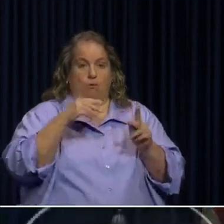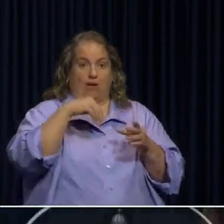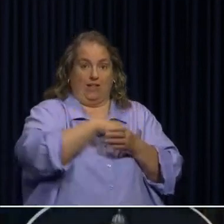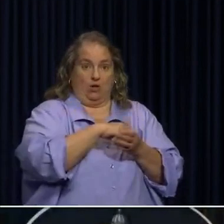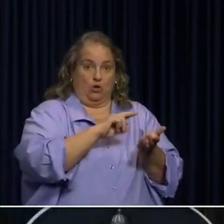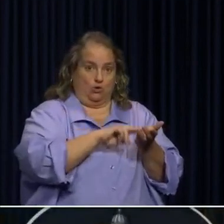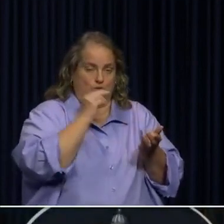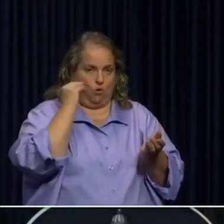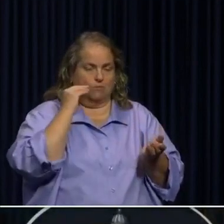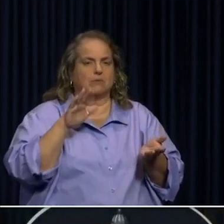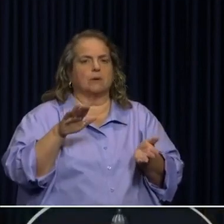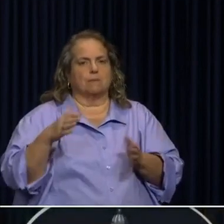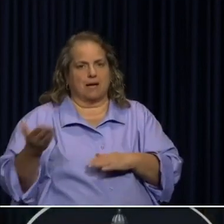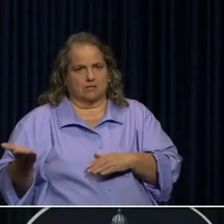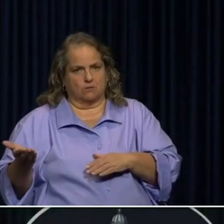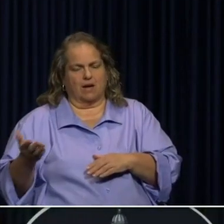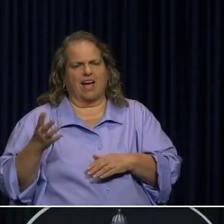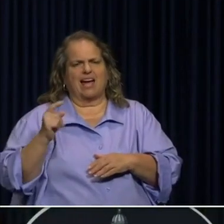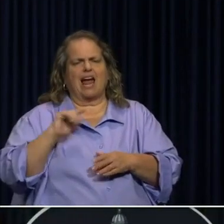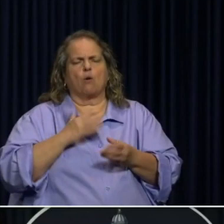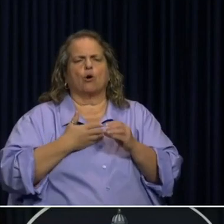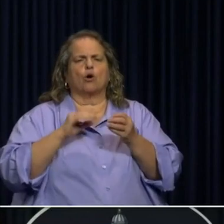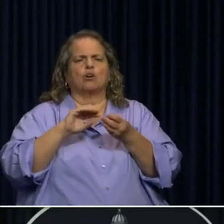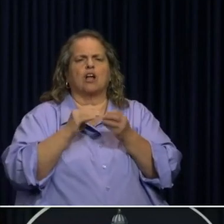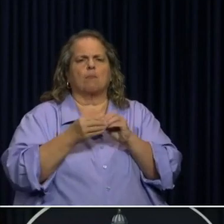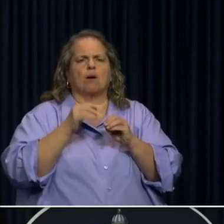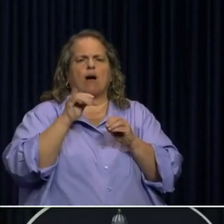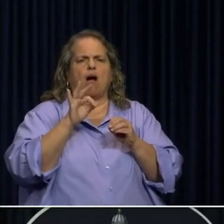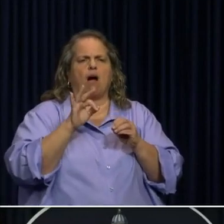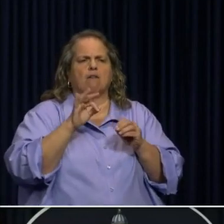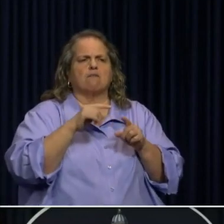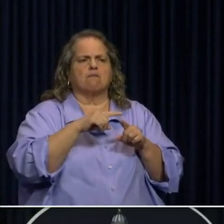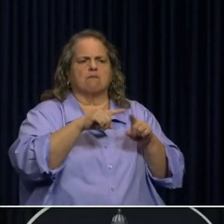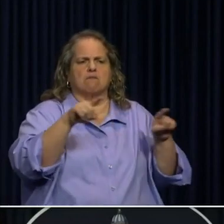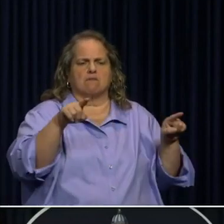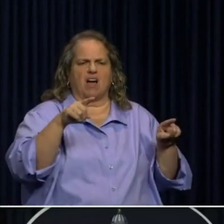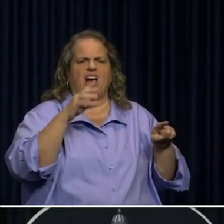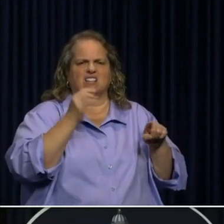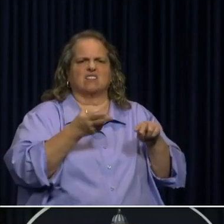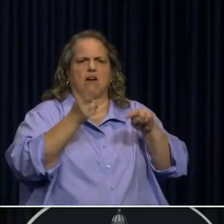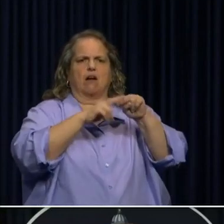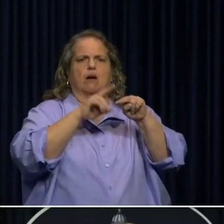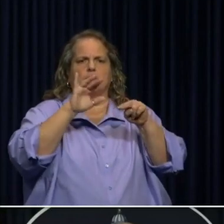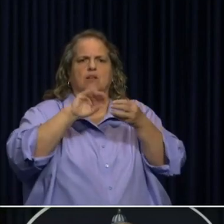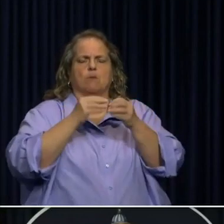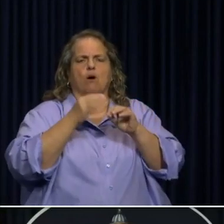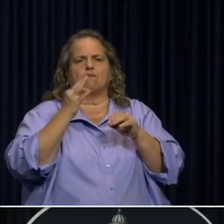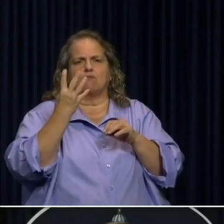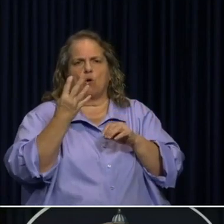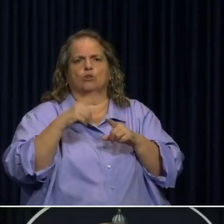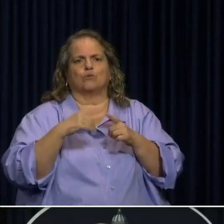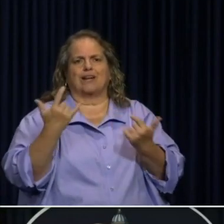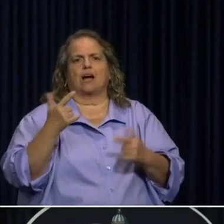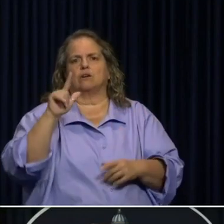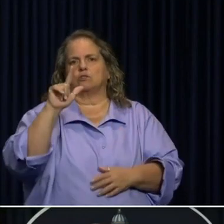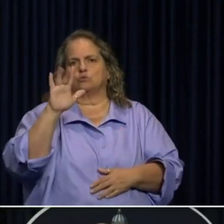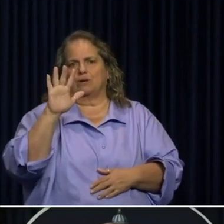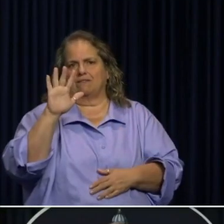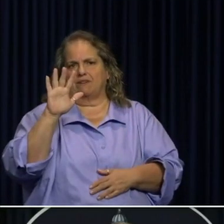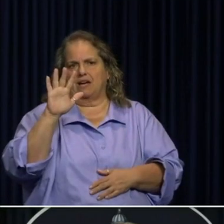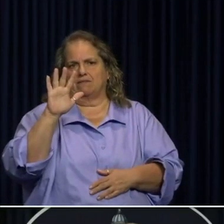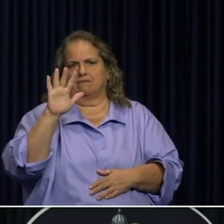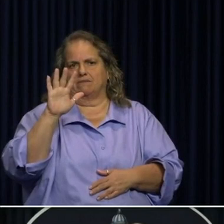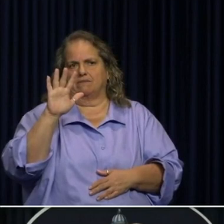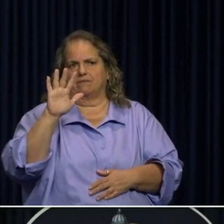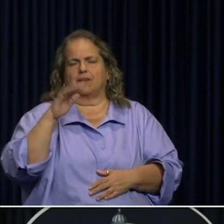and our number of facilities impacted has gone up by 4 to now 25. But I do want to